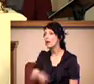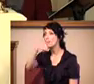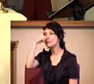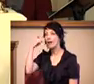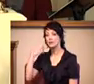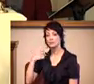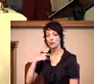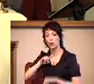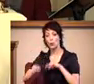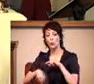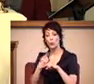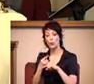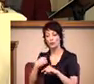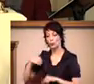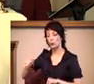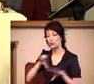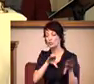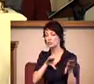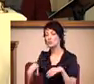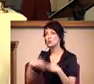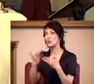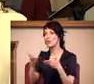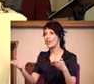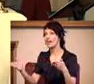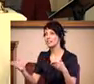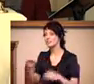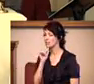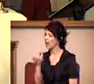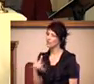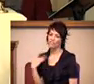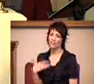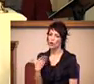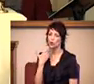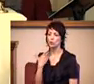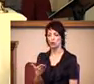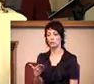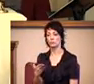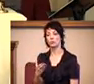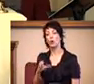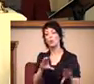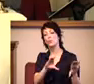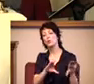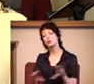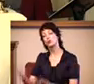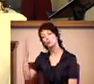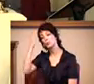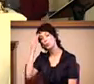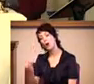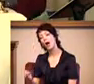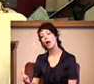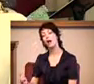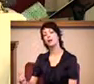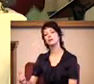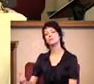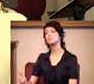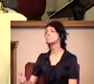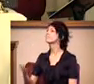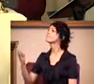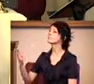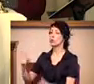we do things like that, we're not doing this for something feel good. We do these things because it is a mandate from